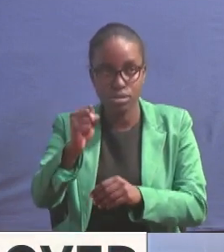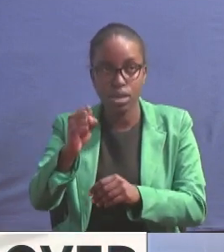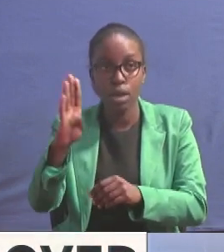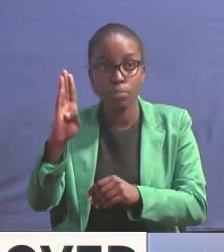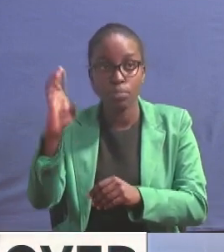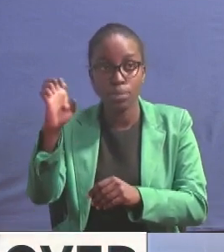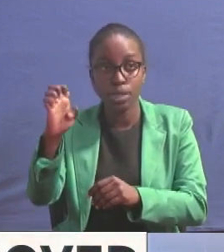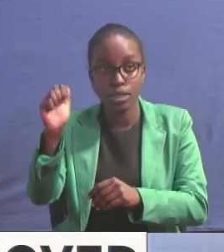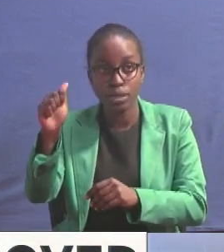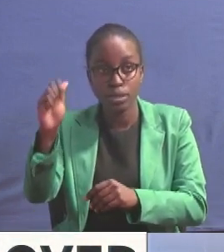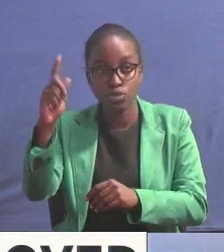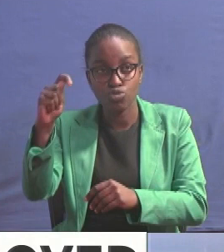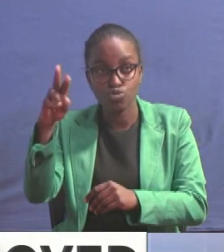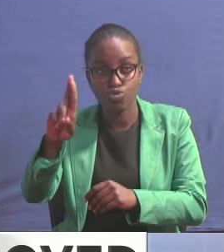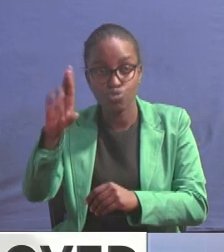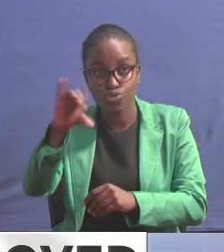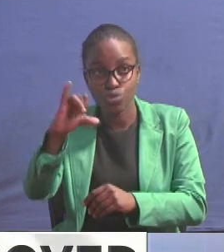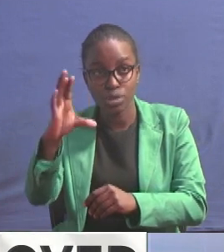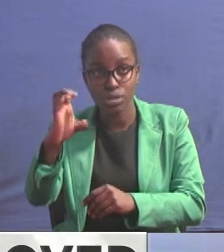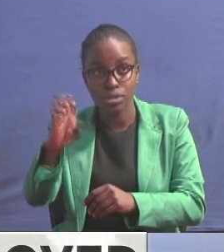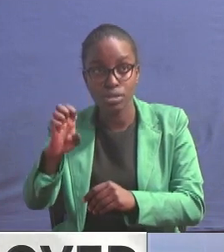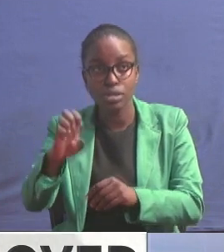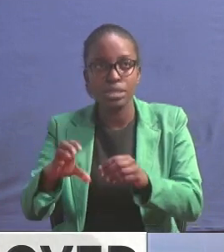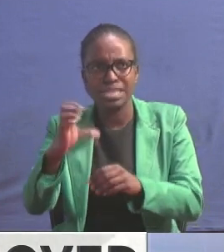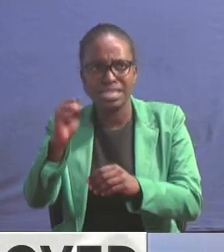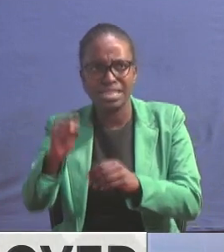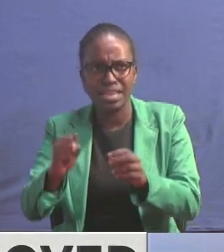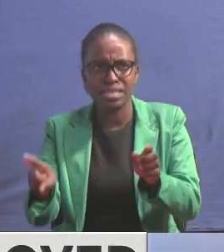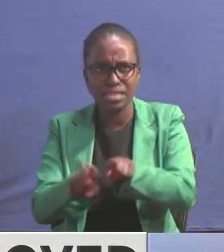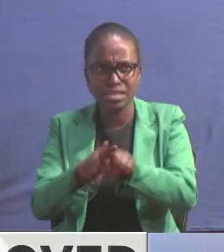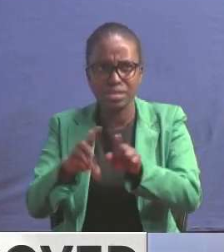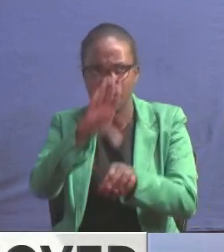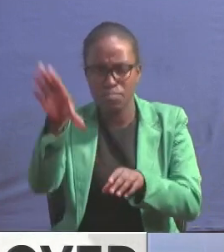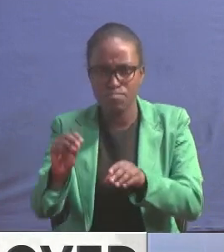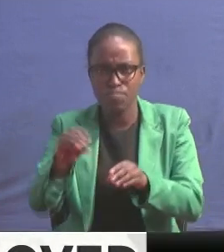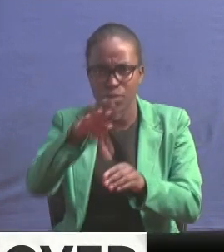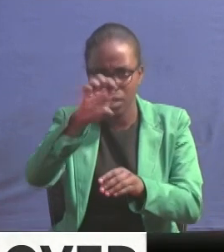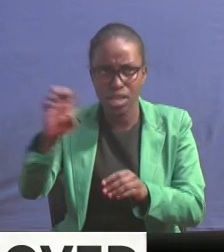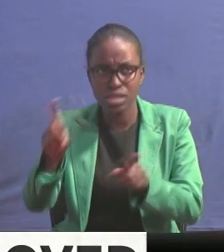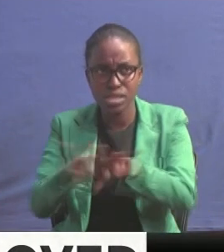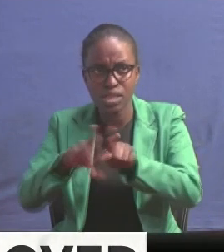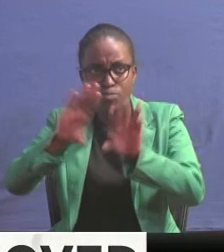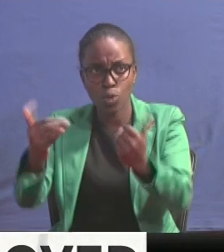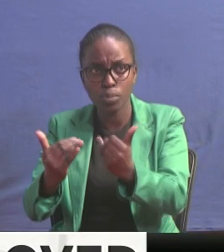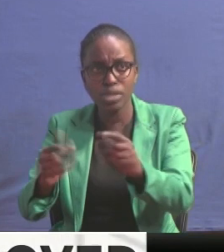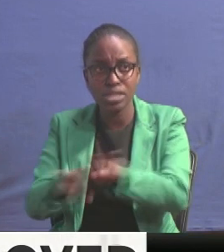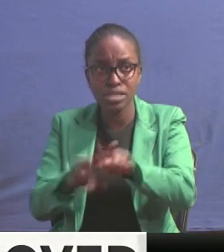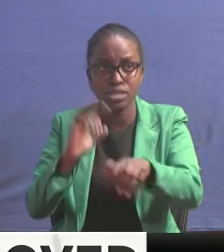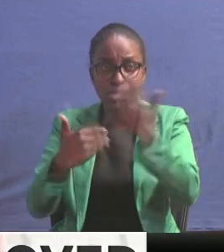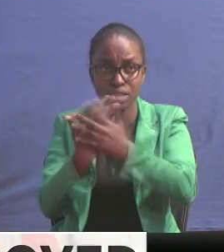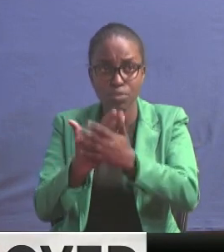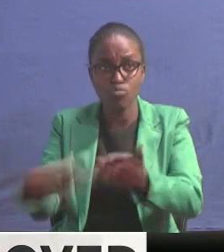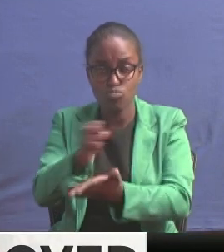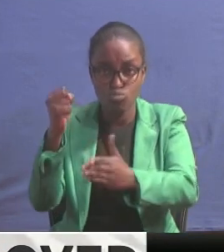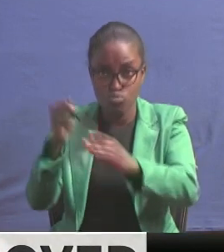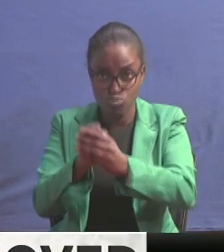Cabinet Secretary for East Africa Community Affairs, respectively. The two are now expected to be sworn in to assume their